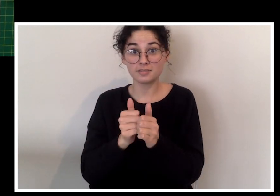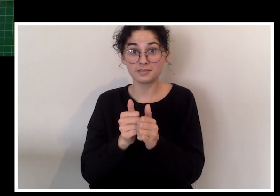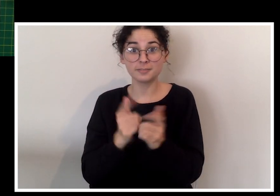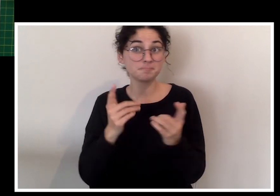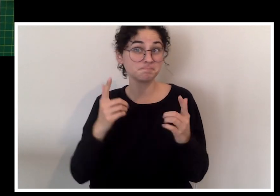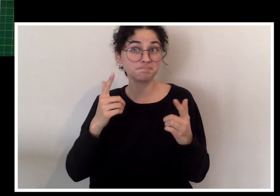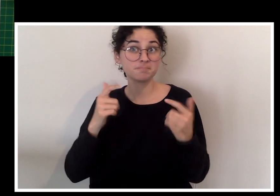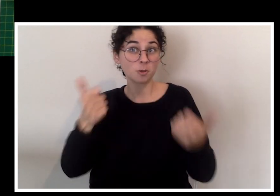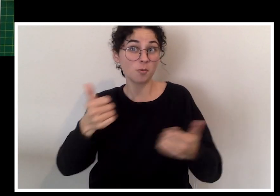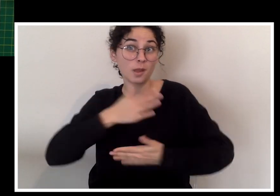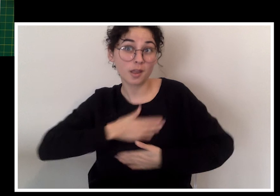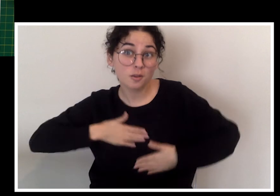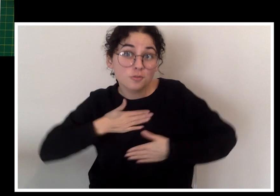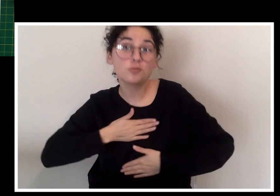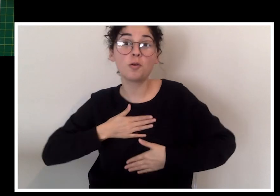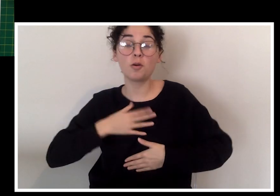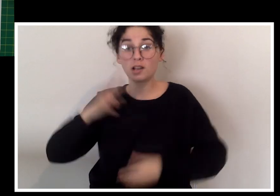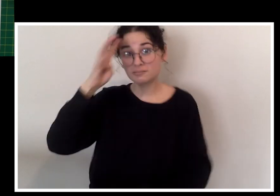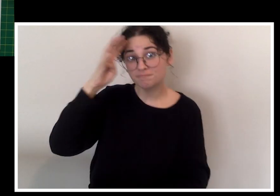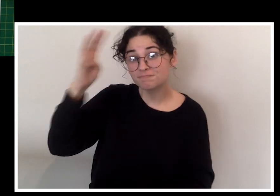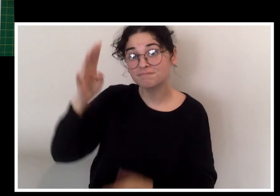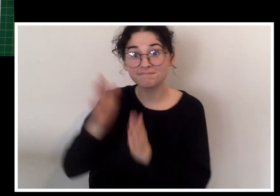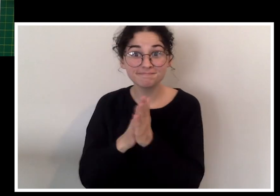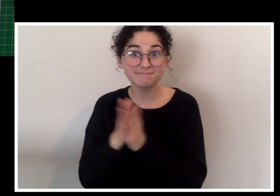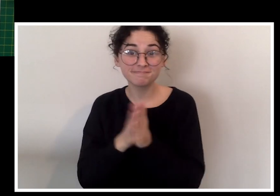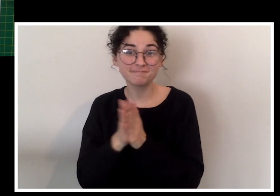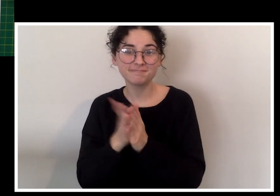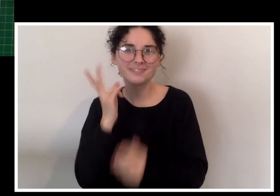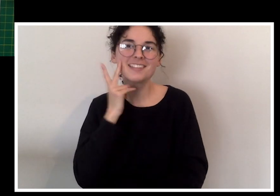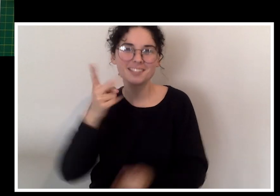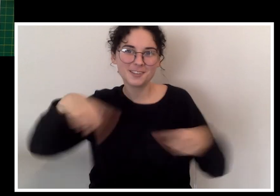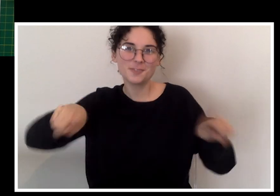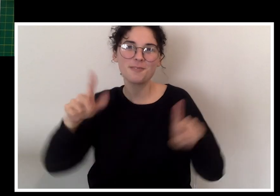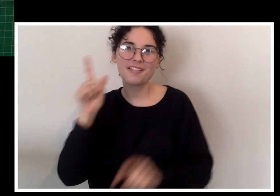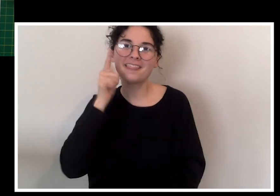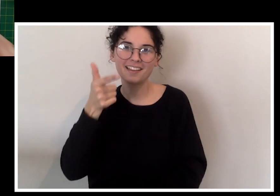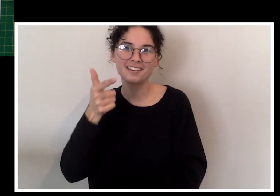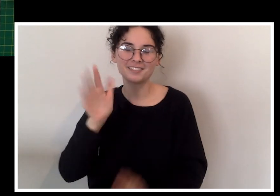fun, send me some pictures, and I will see you guys later.